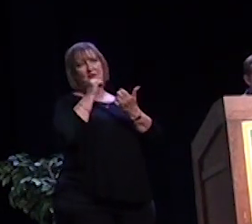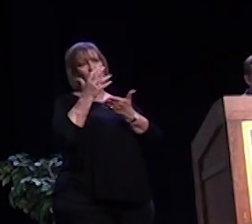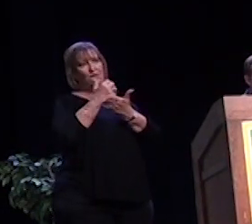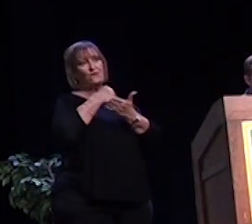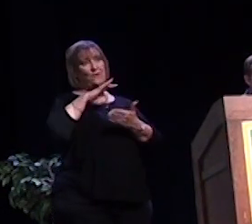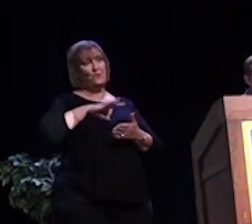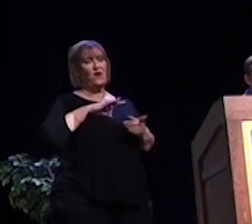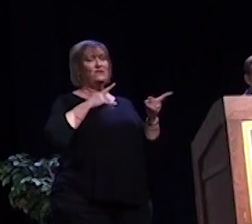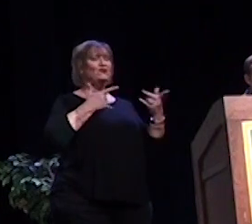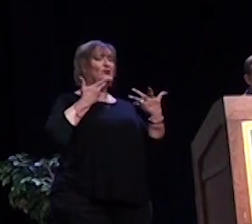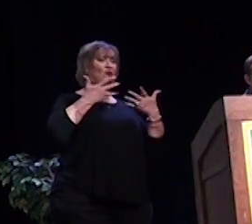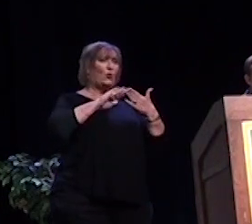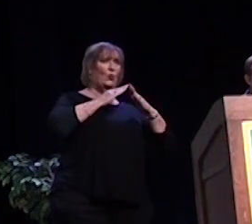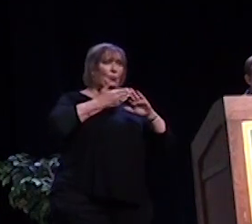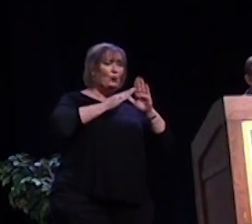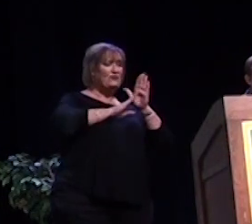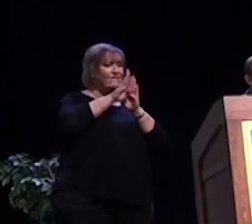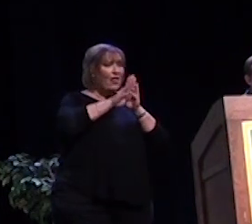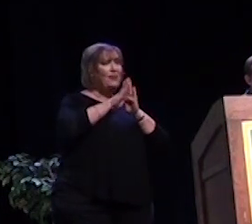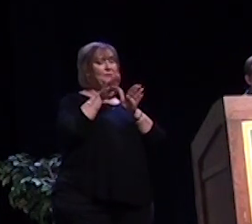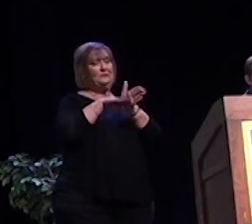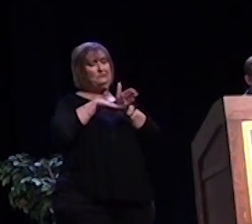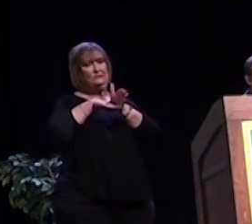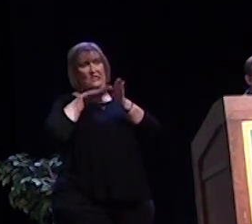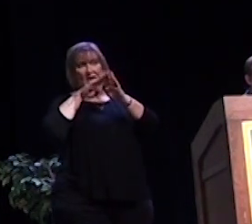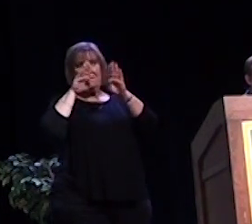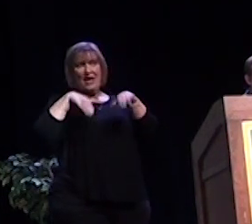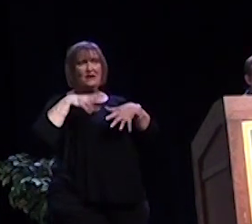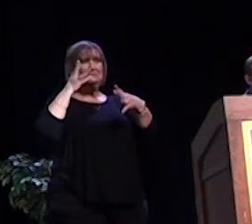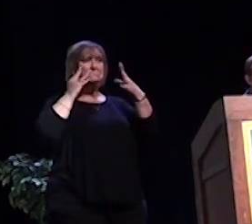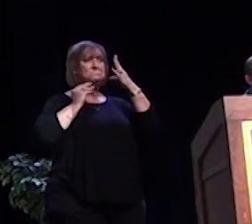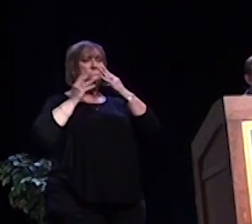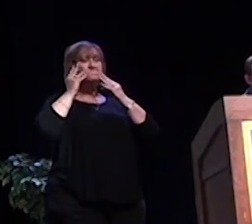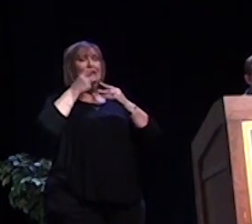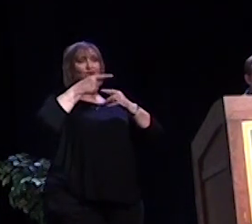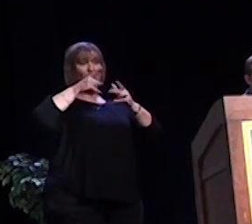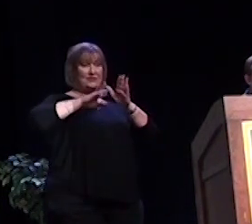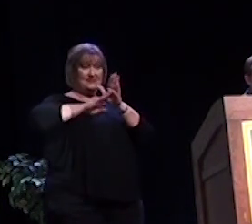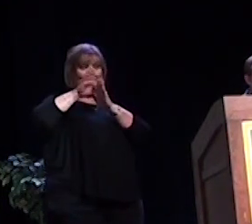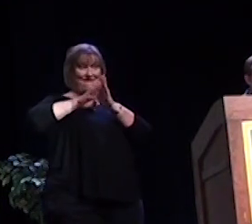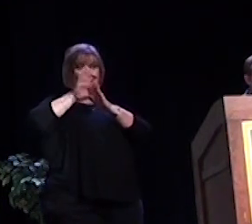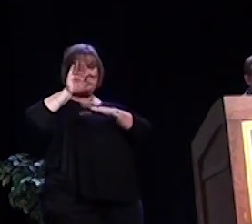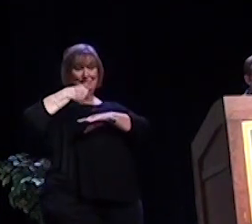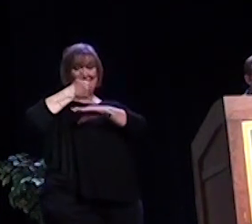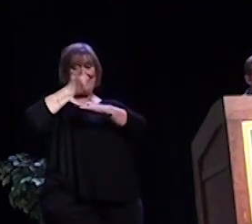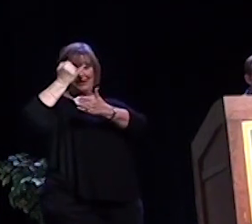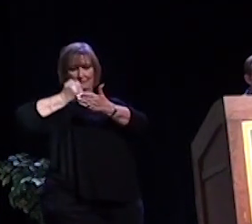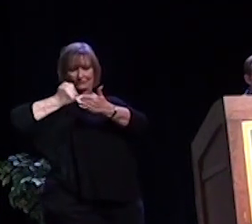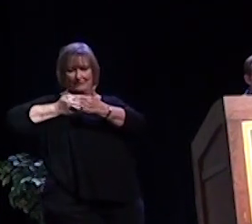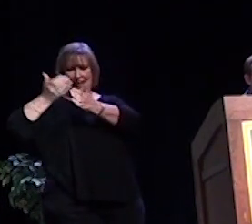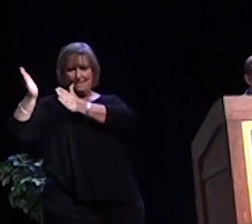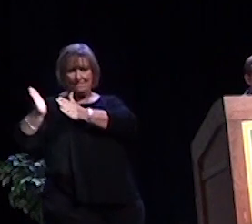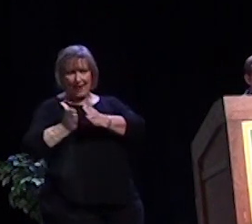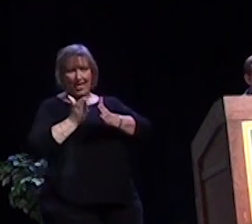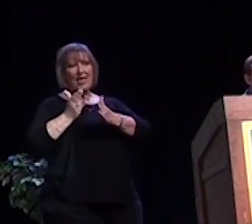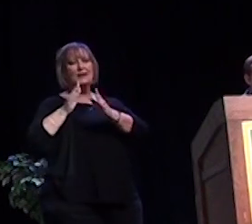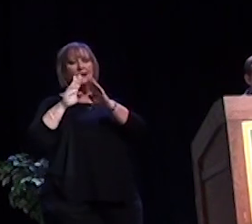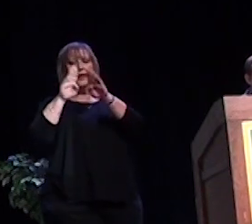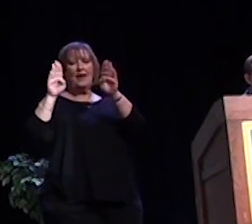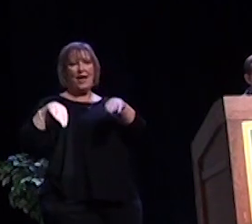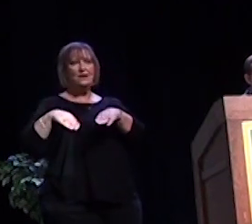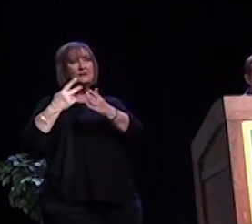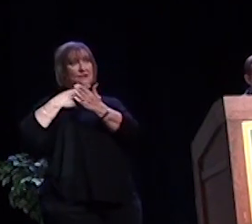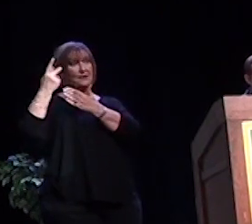the field of community development and affordable housing. She has developed single-family housing, managed real estate and home ownership programs,